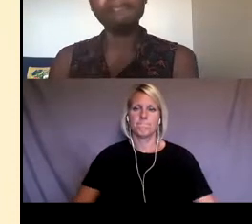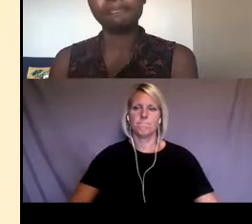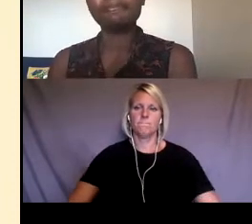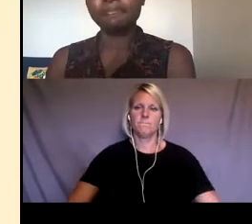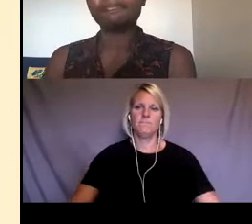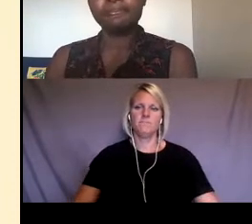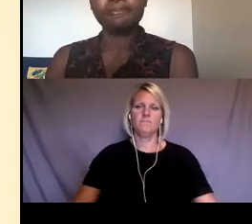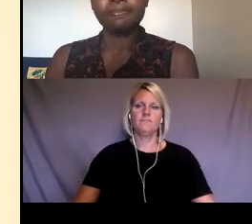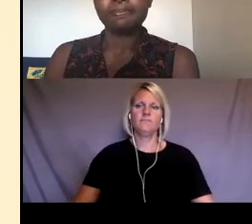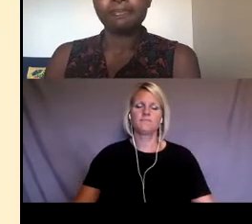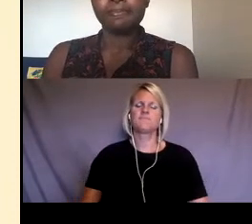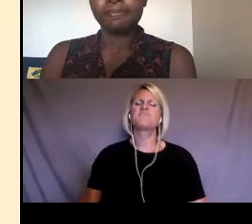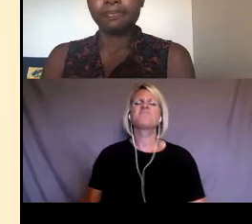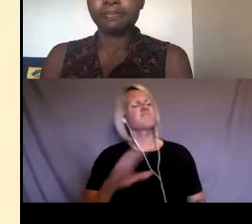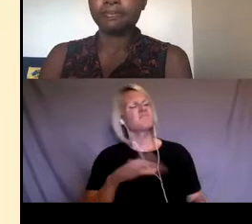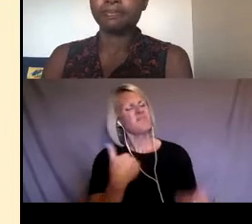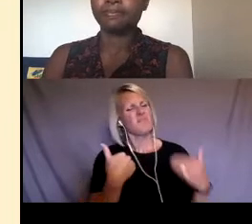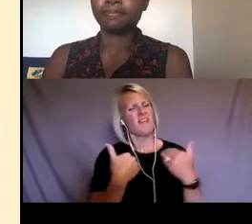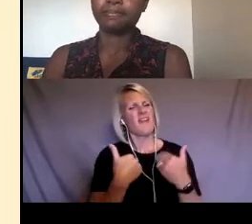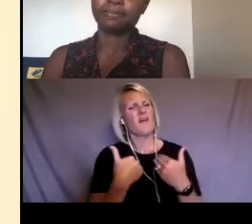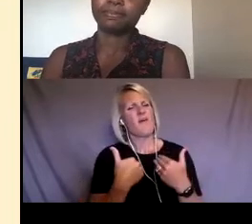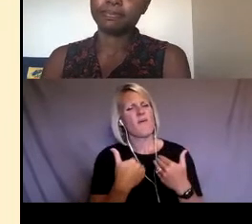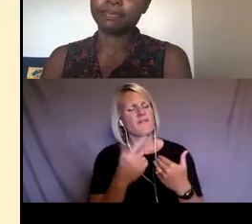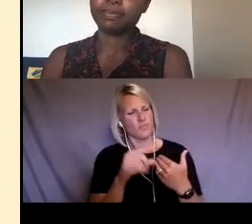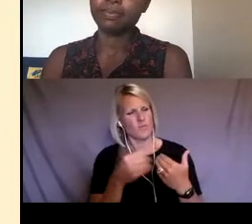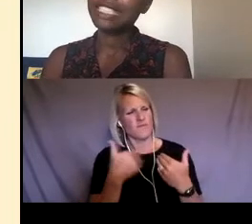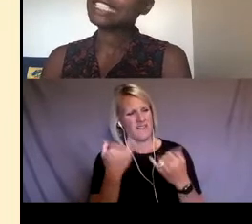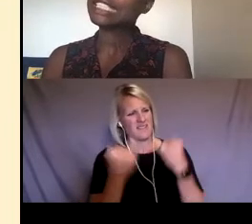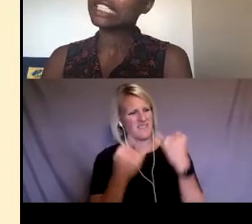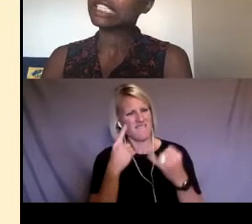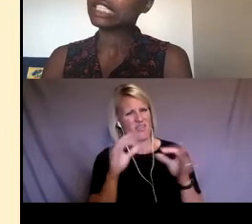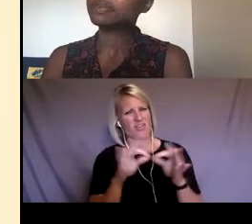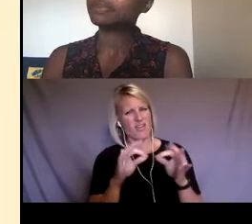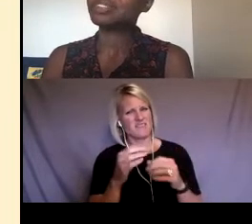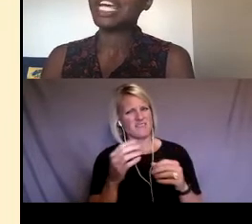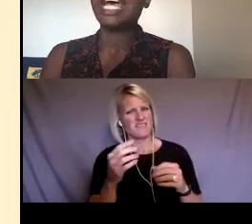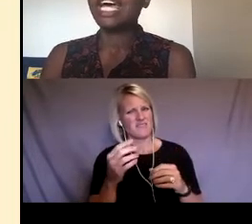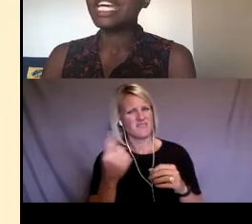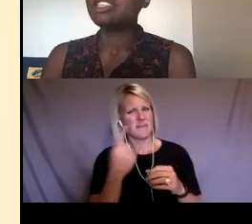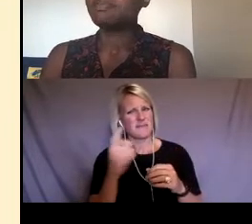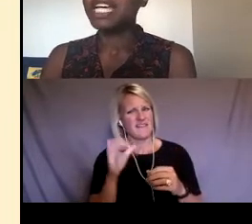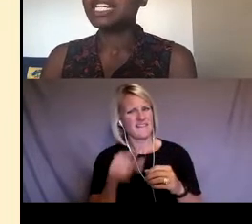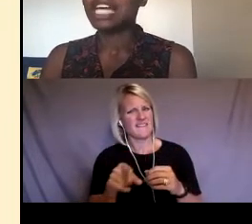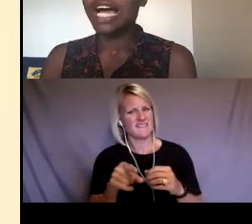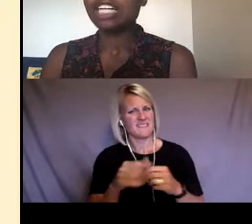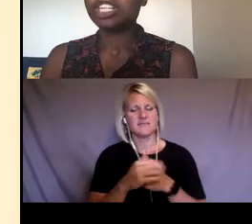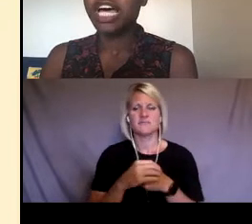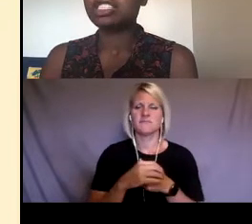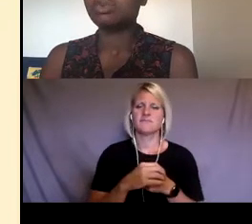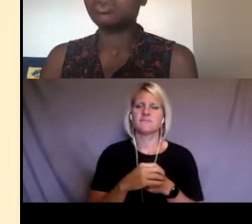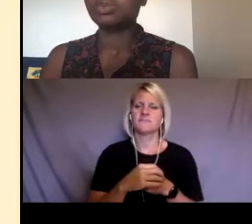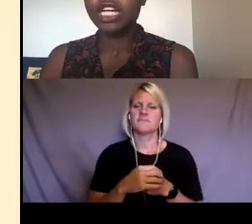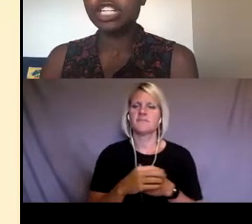go to the next slide, do you have any idea what the cost would be on something like this? It depends. I actually